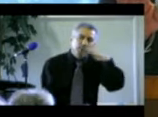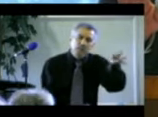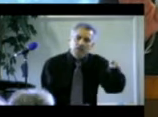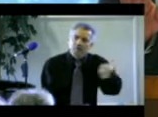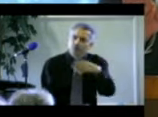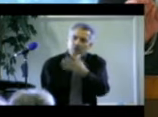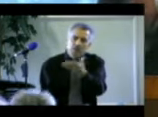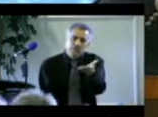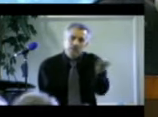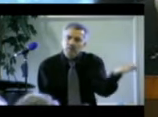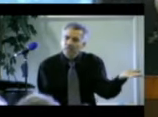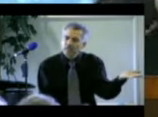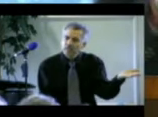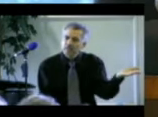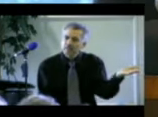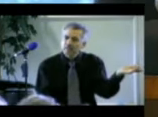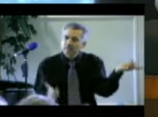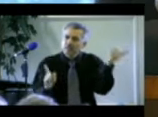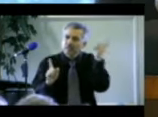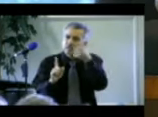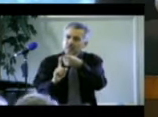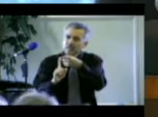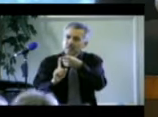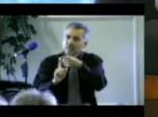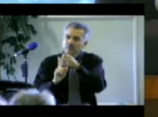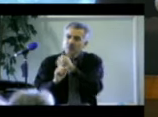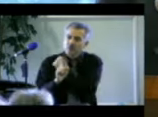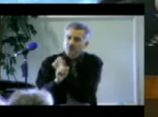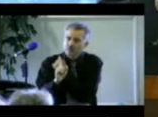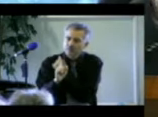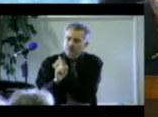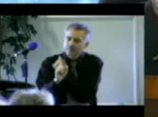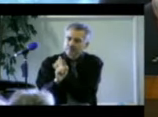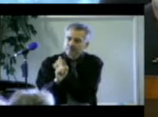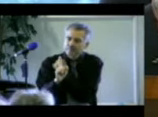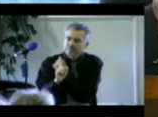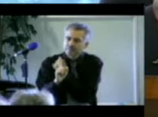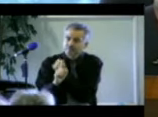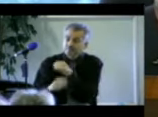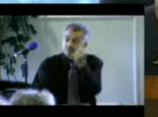stuff except for the love? Do you get that?